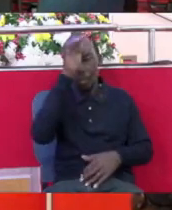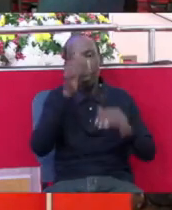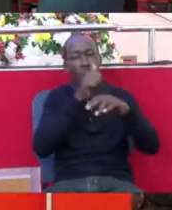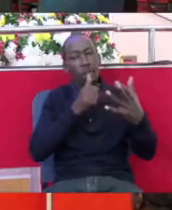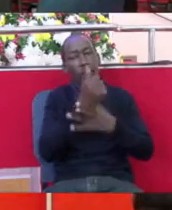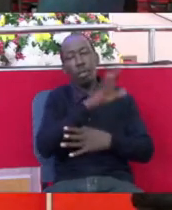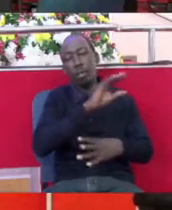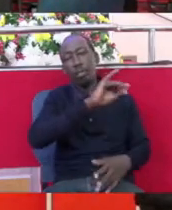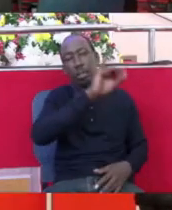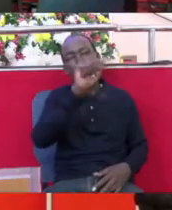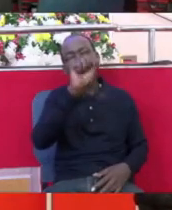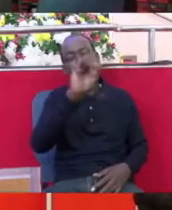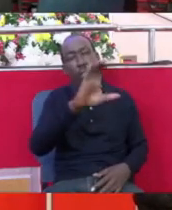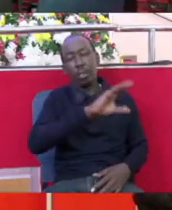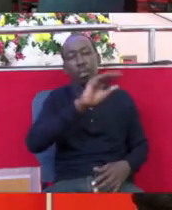Jacob.